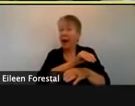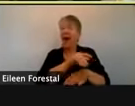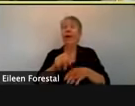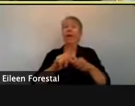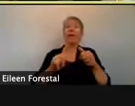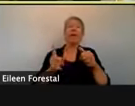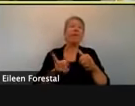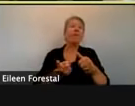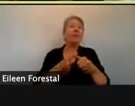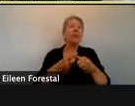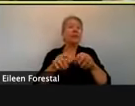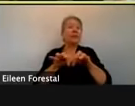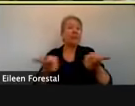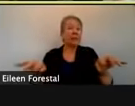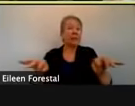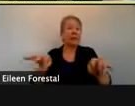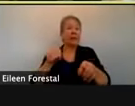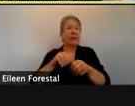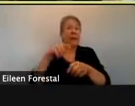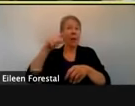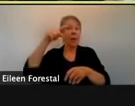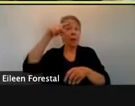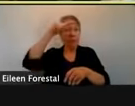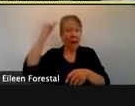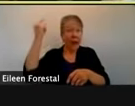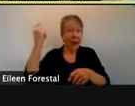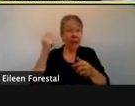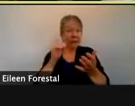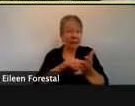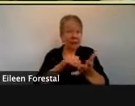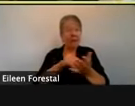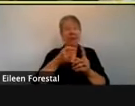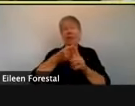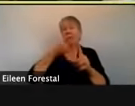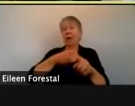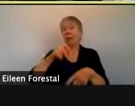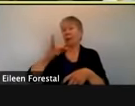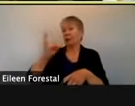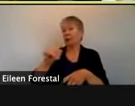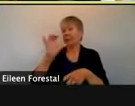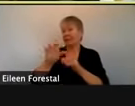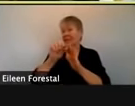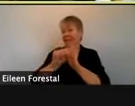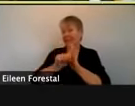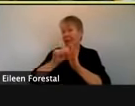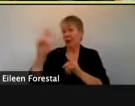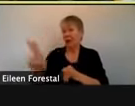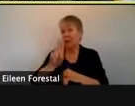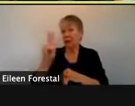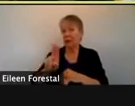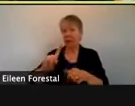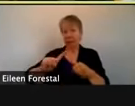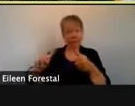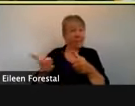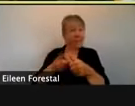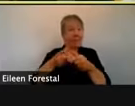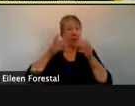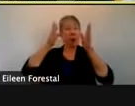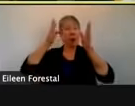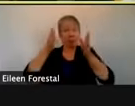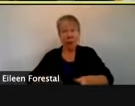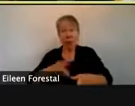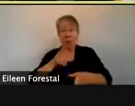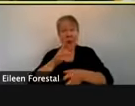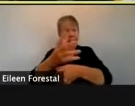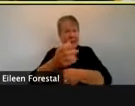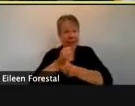right, she received the first degree in Black Studies ever awarded by Jersey City University. She then went